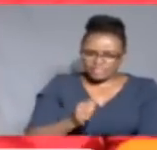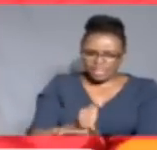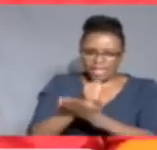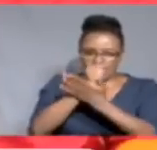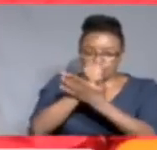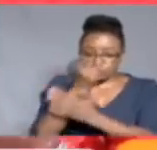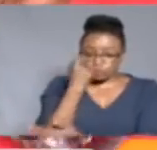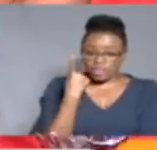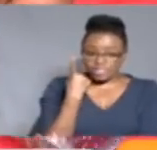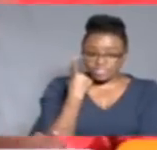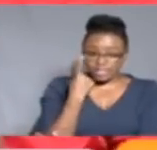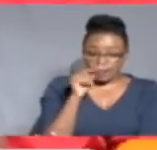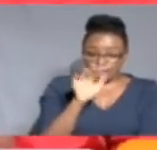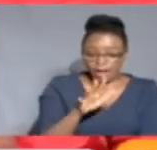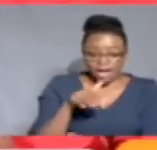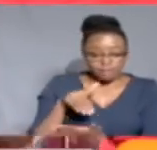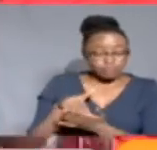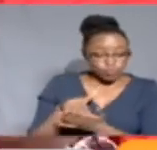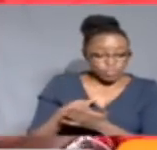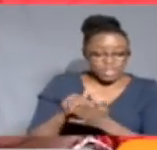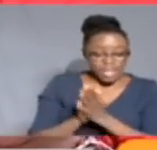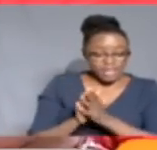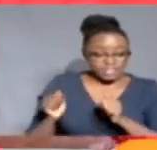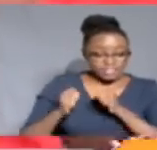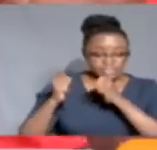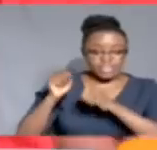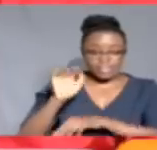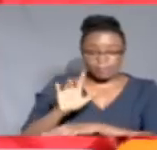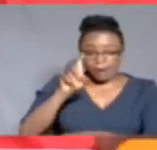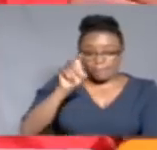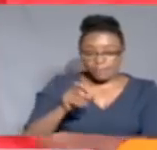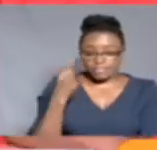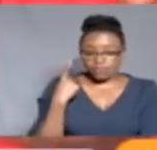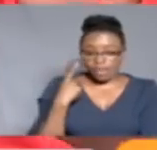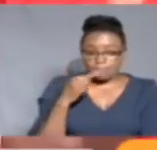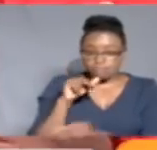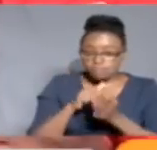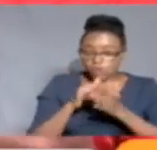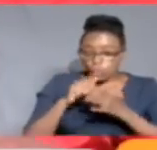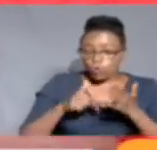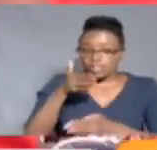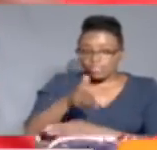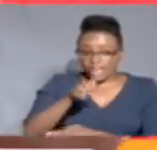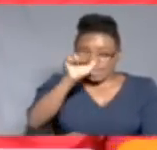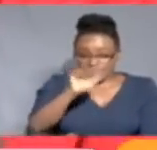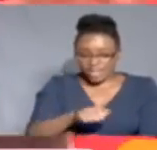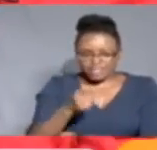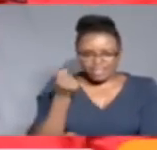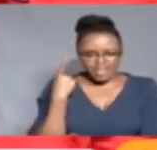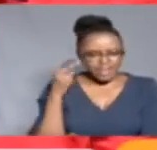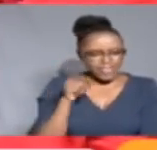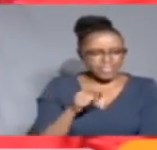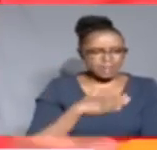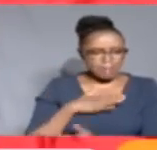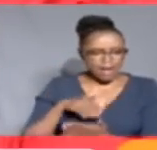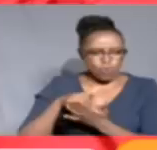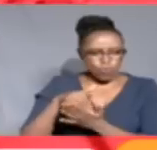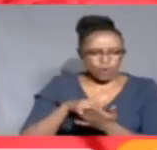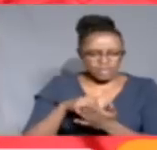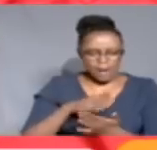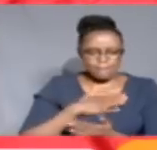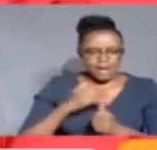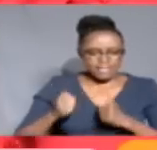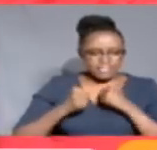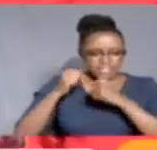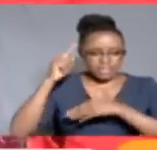to understand their weakness and their strength. So that by the fact that they are there, they understand this is my weakness, this is